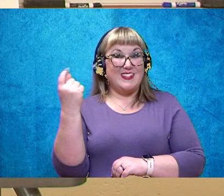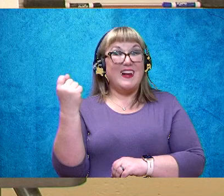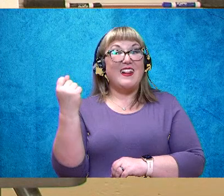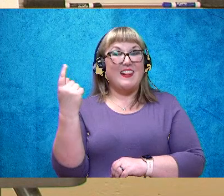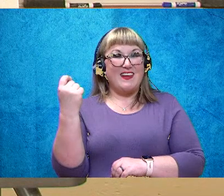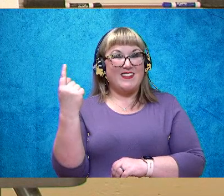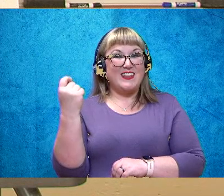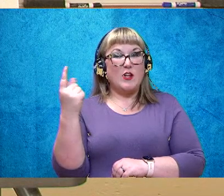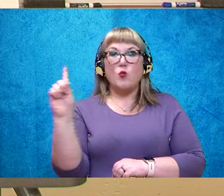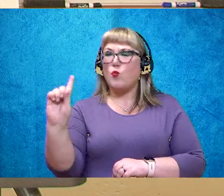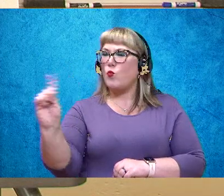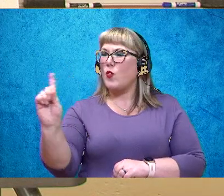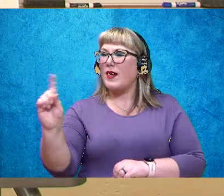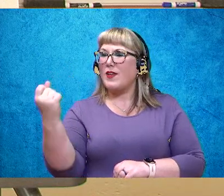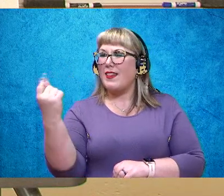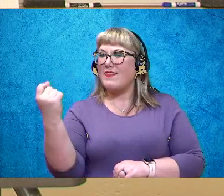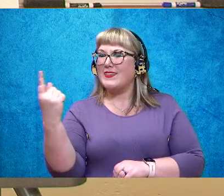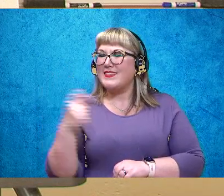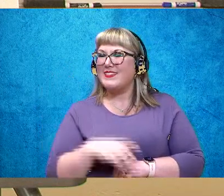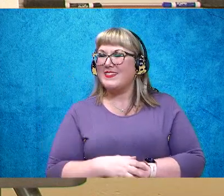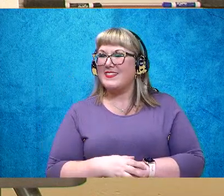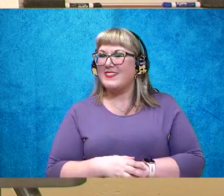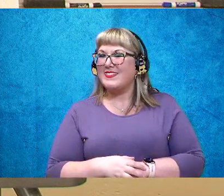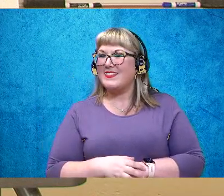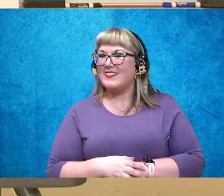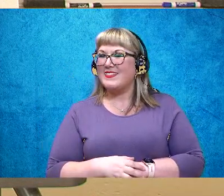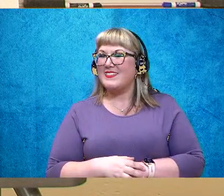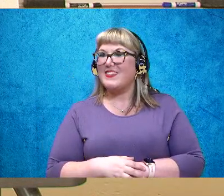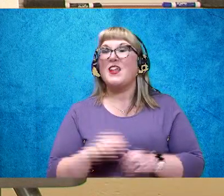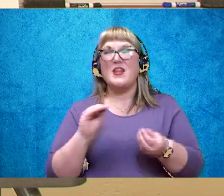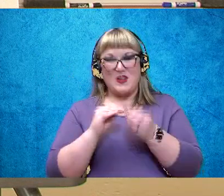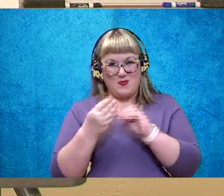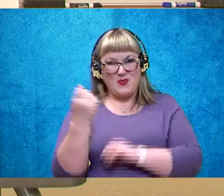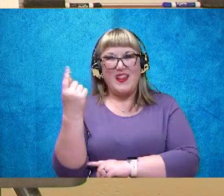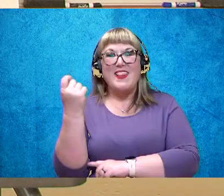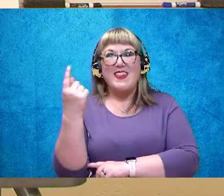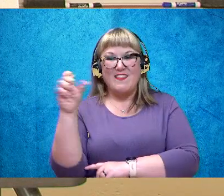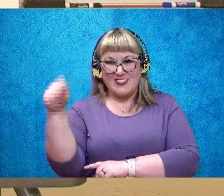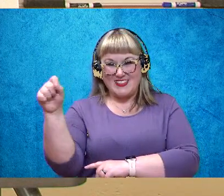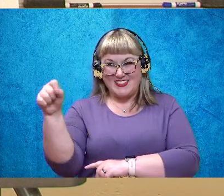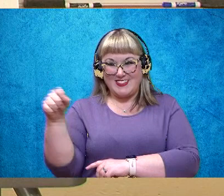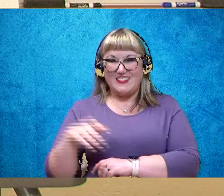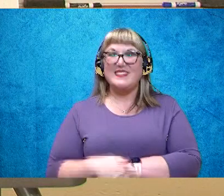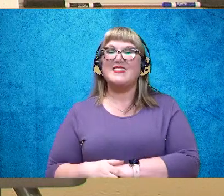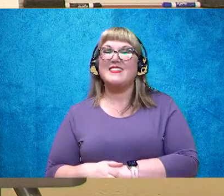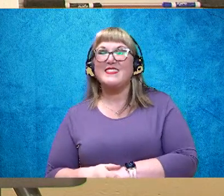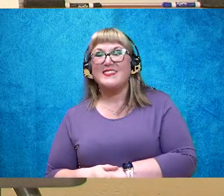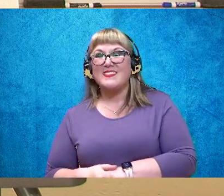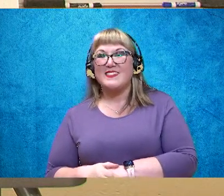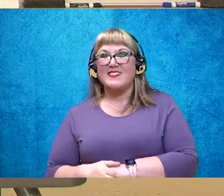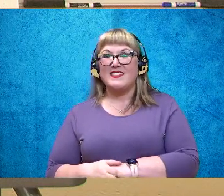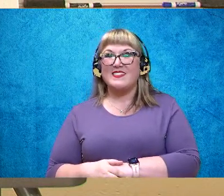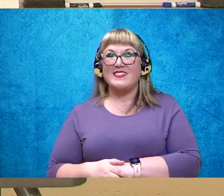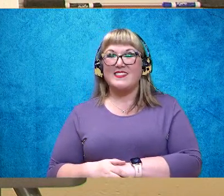number 11? There's number 11. Very good.